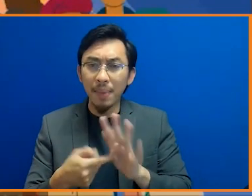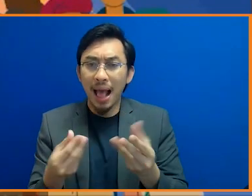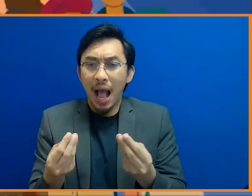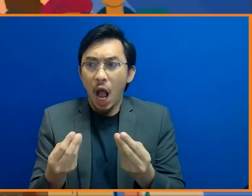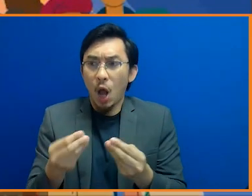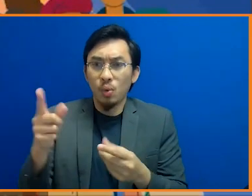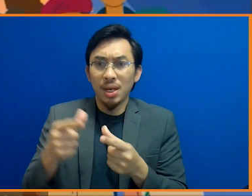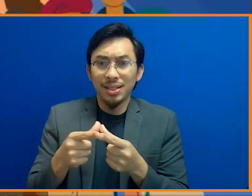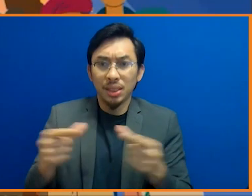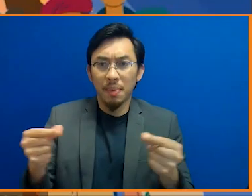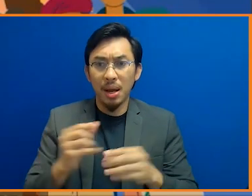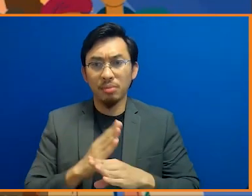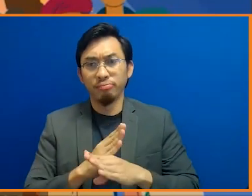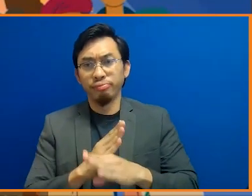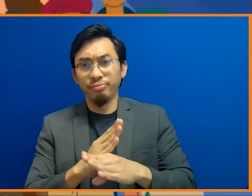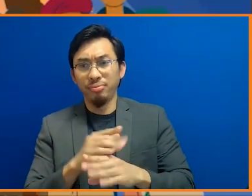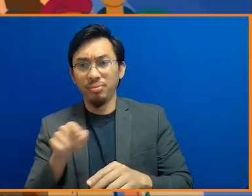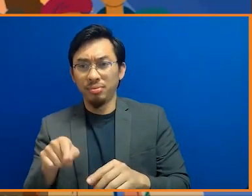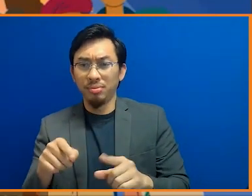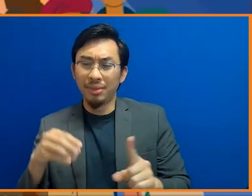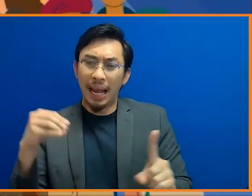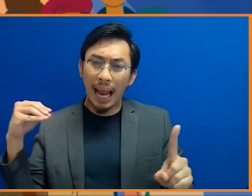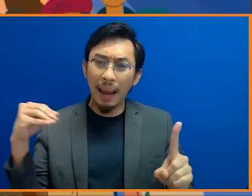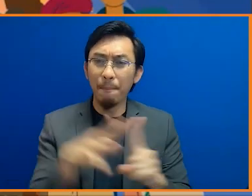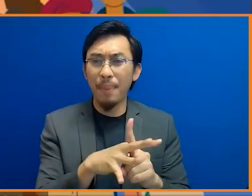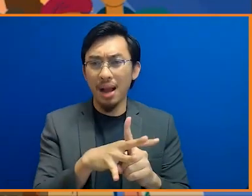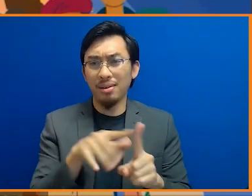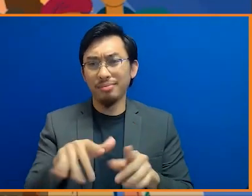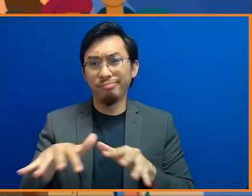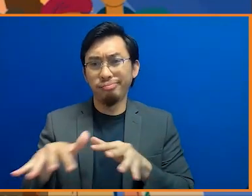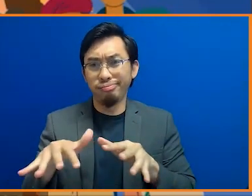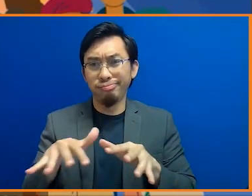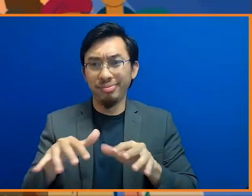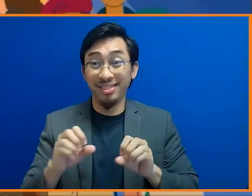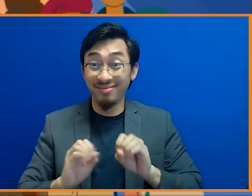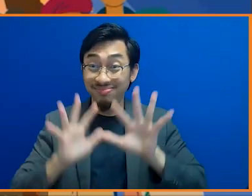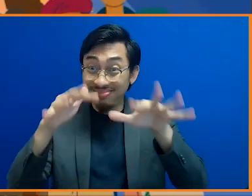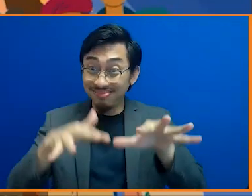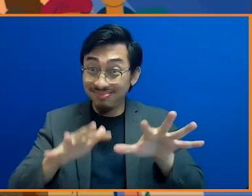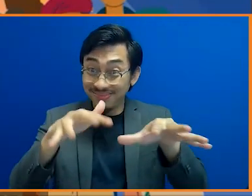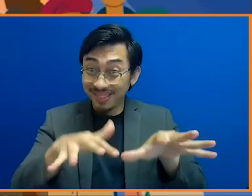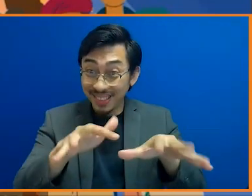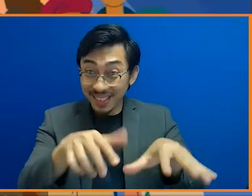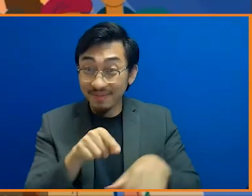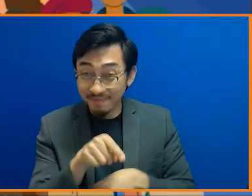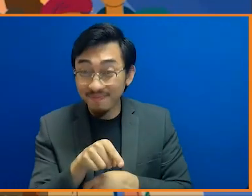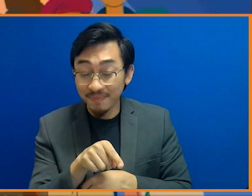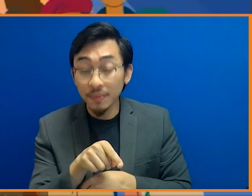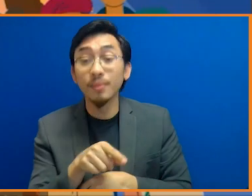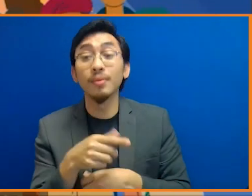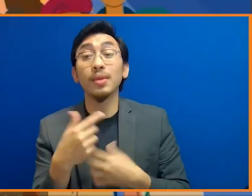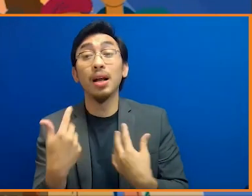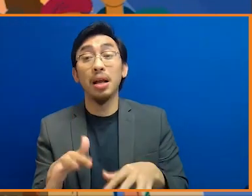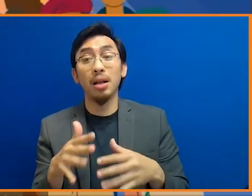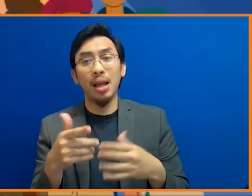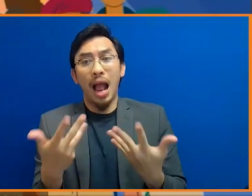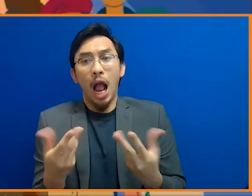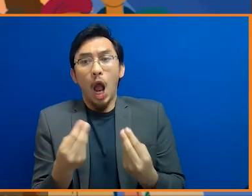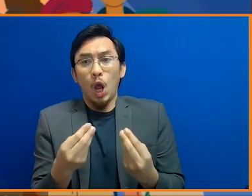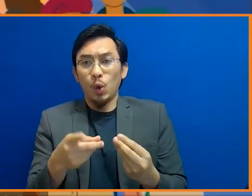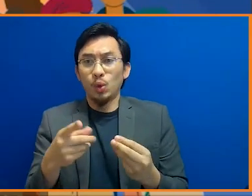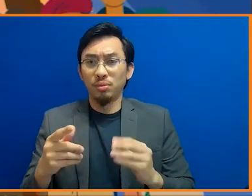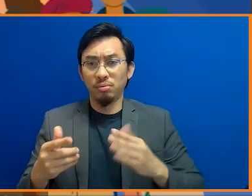how Japan mitigate impacts of certain disaster, including especially tsunamis, how they